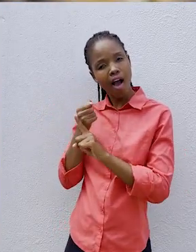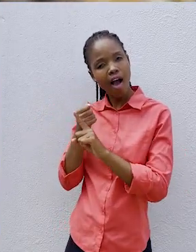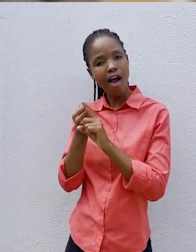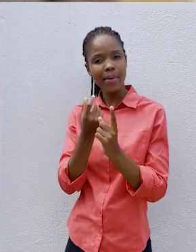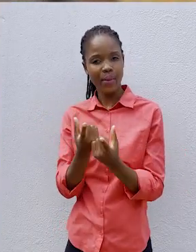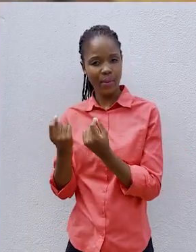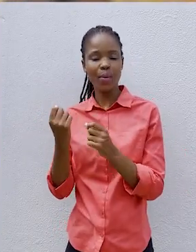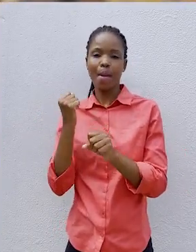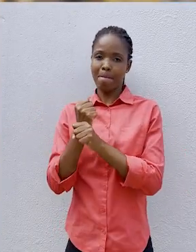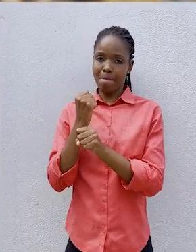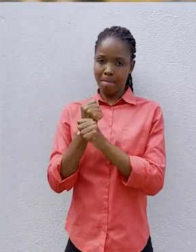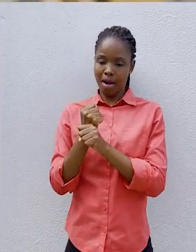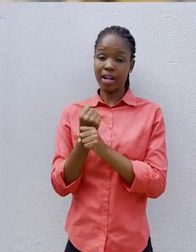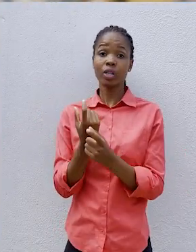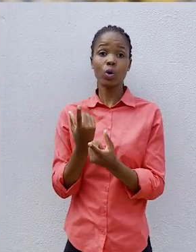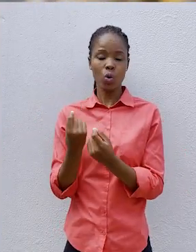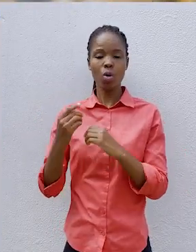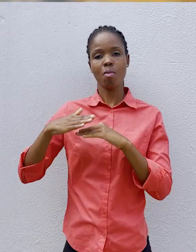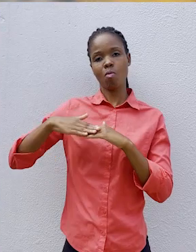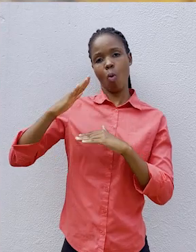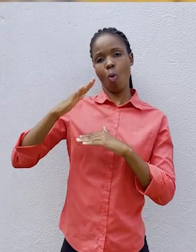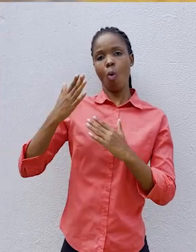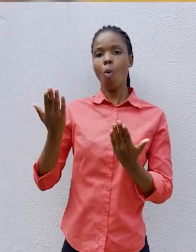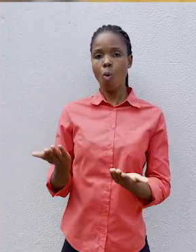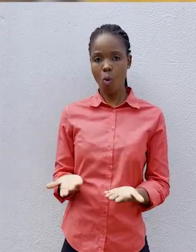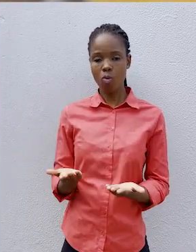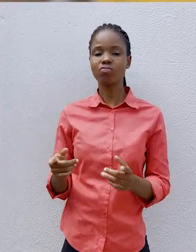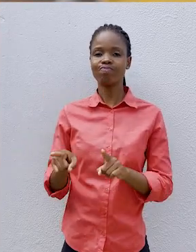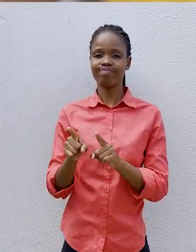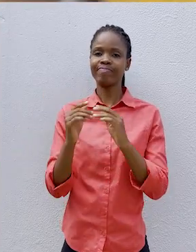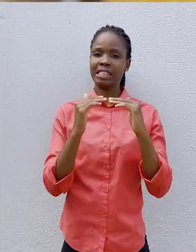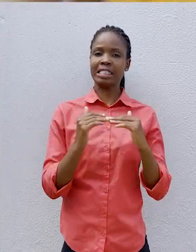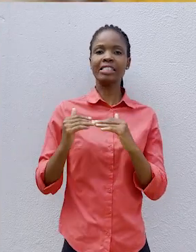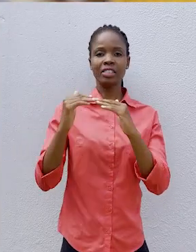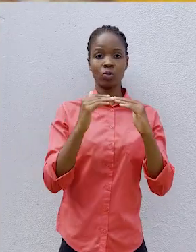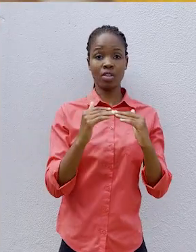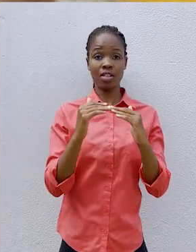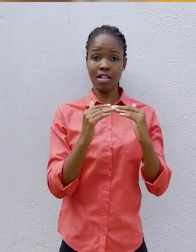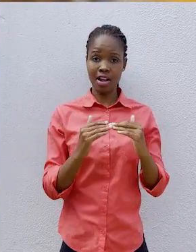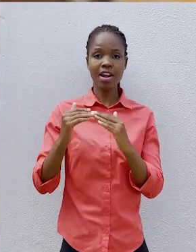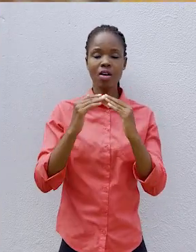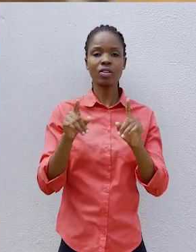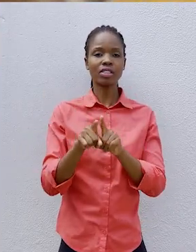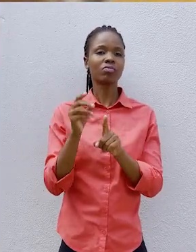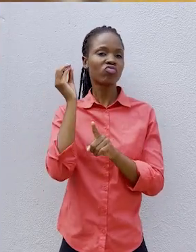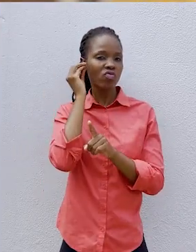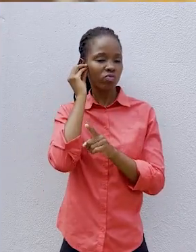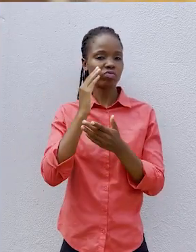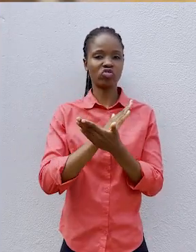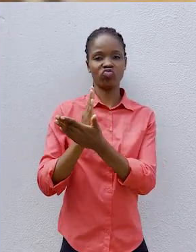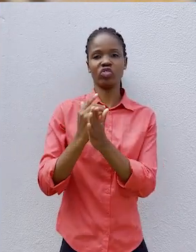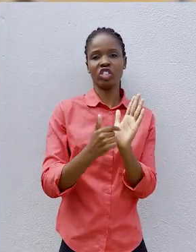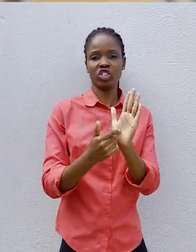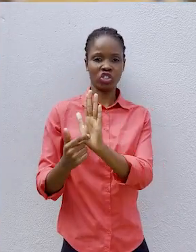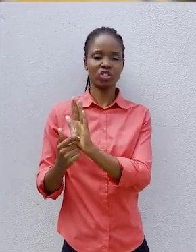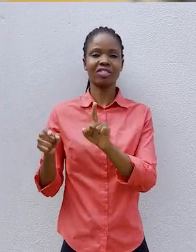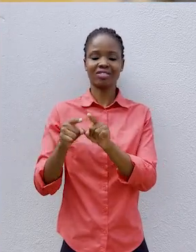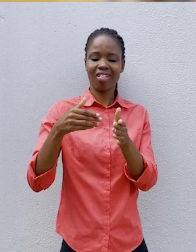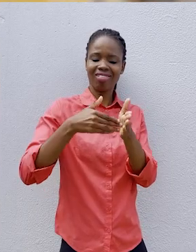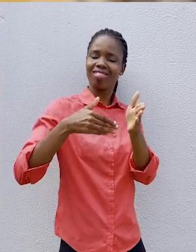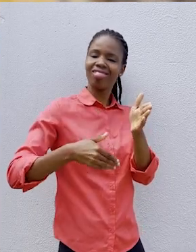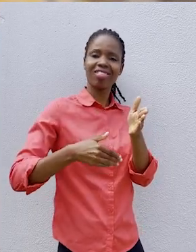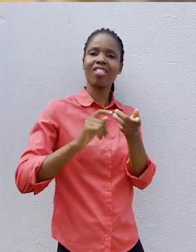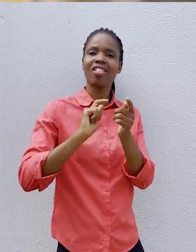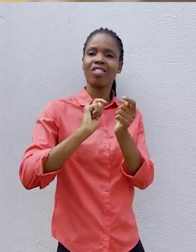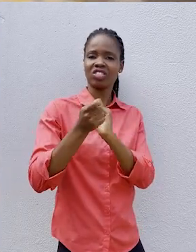to do is to make it more equitable in terms of spreading information about how to break into